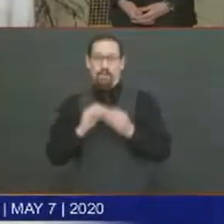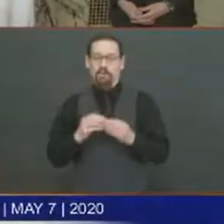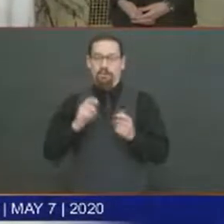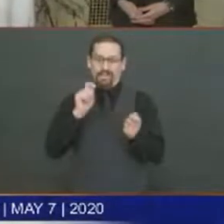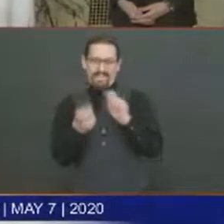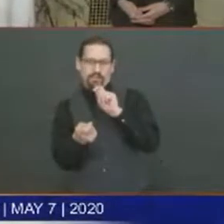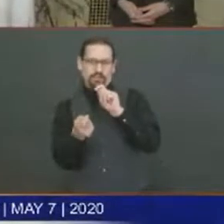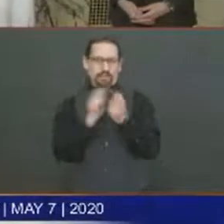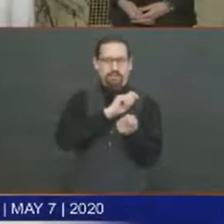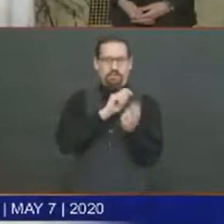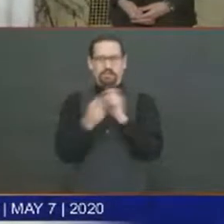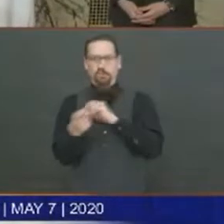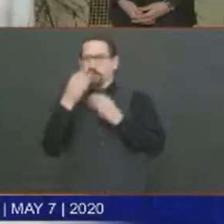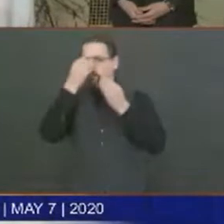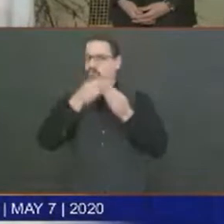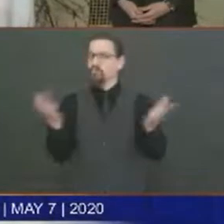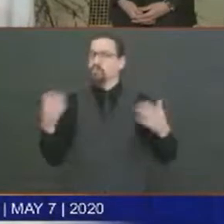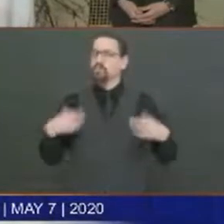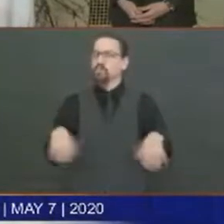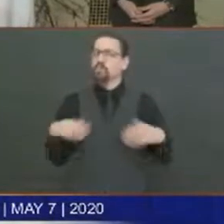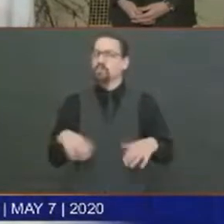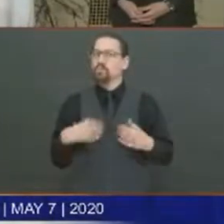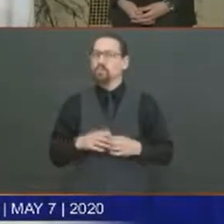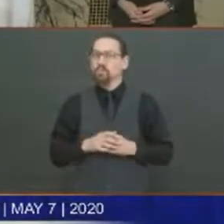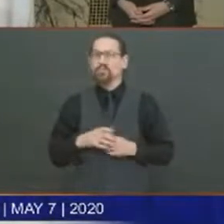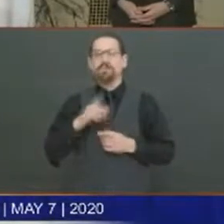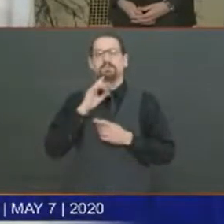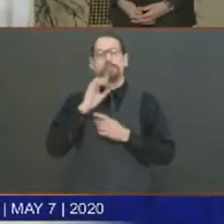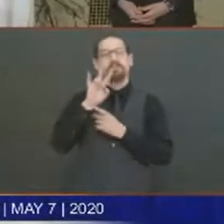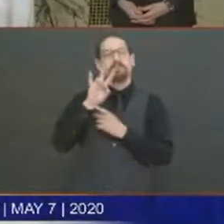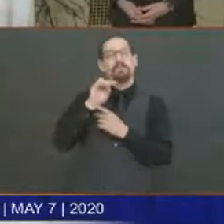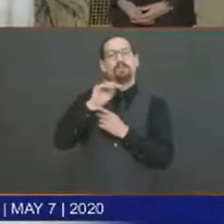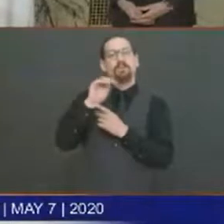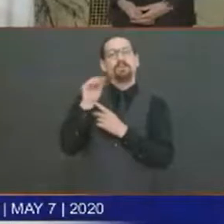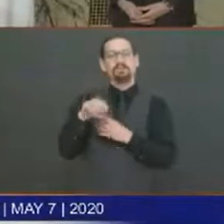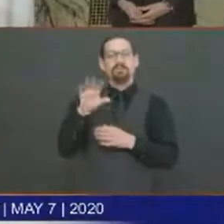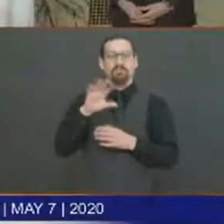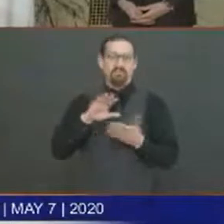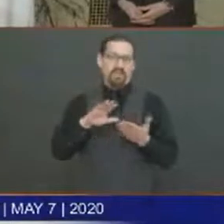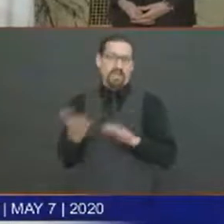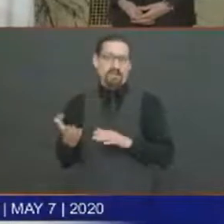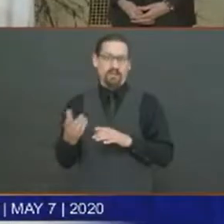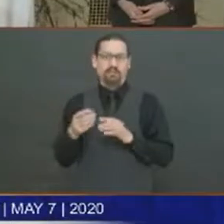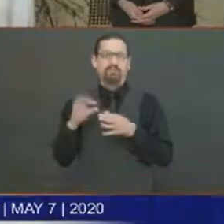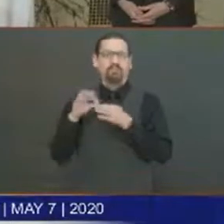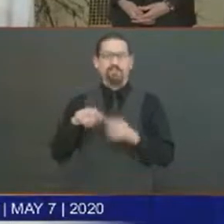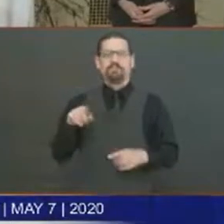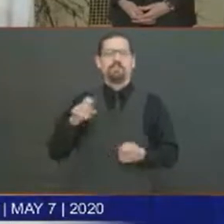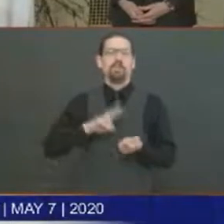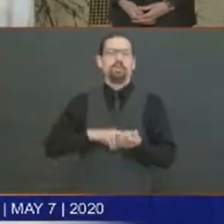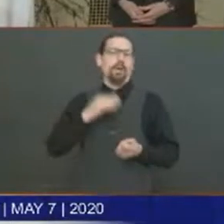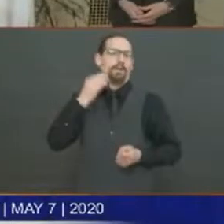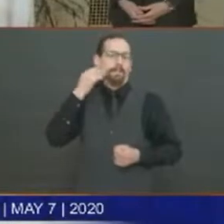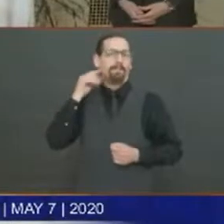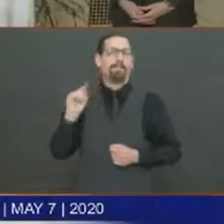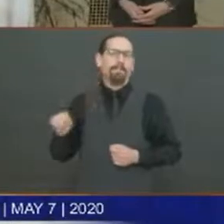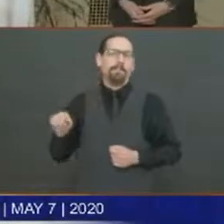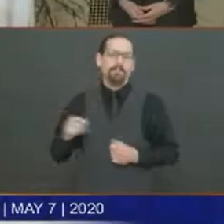70% of our fatalities have been associated with long-term care